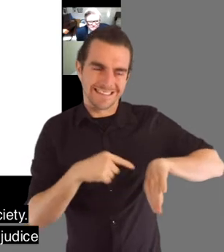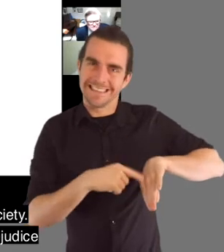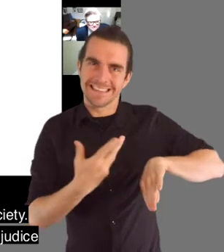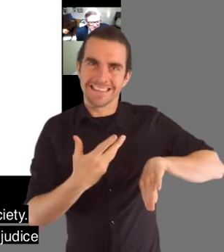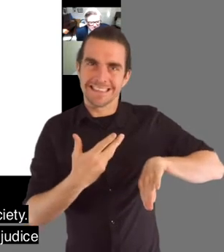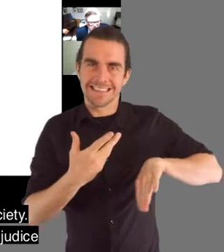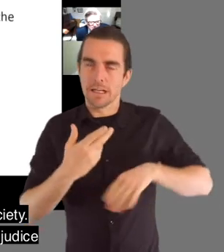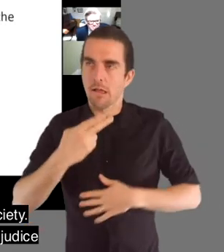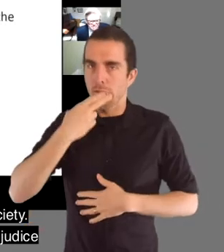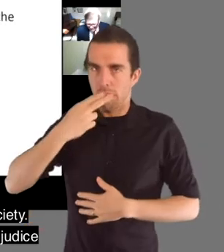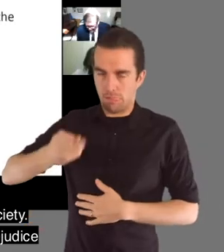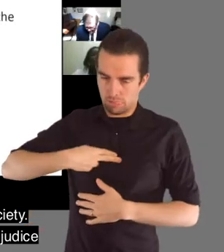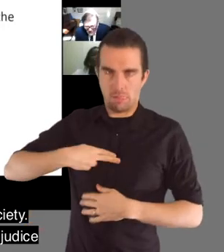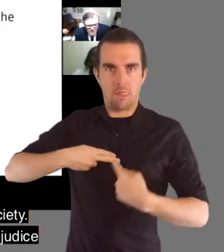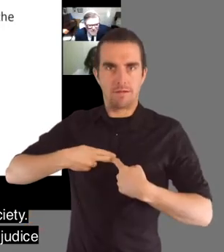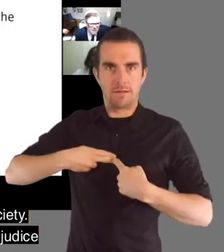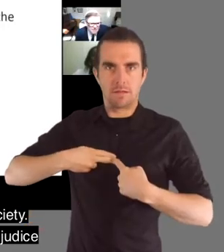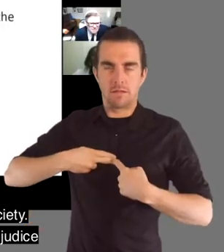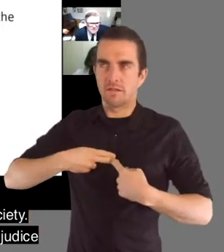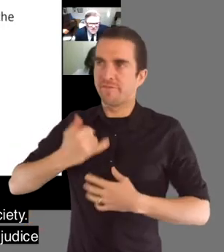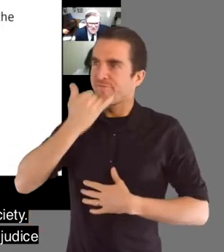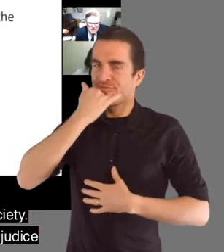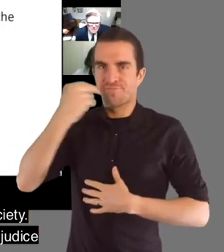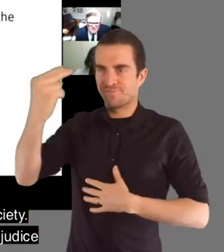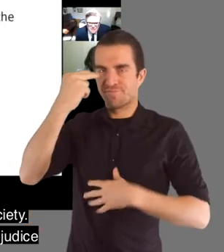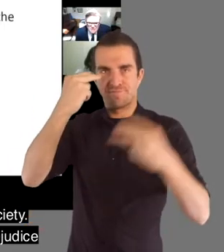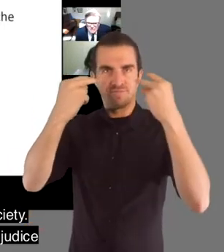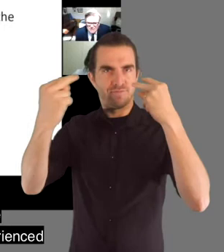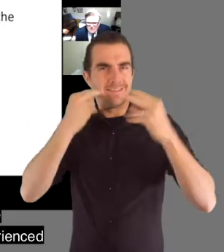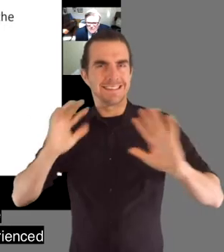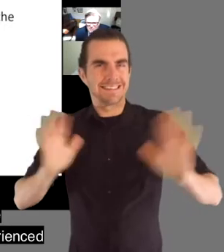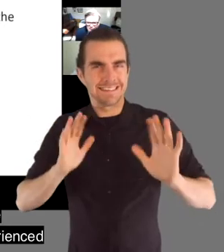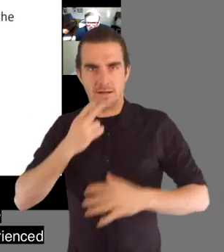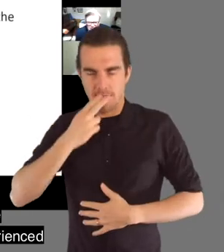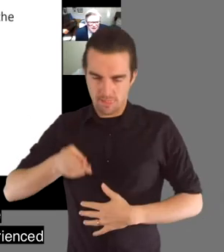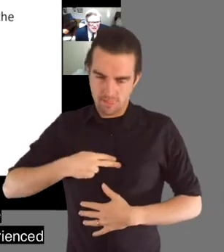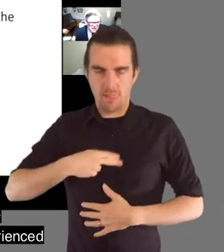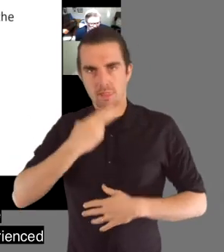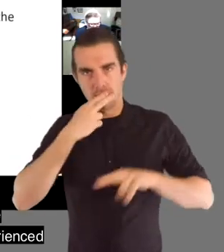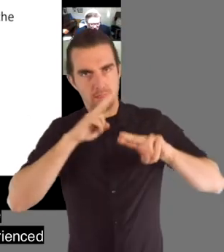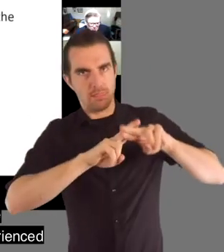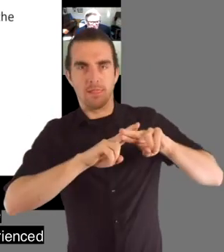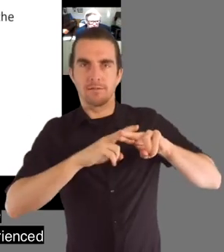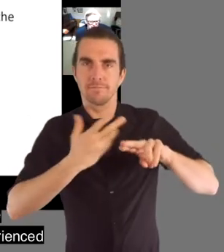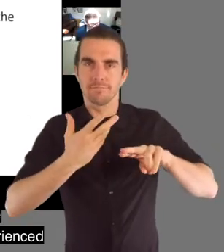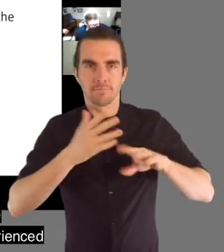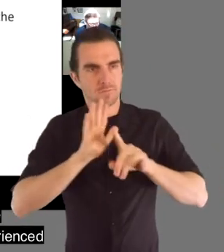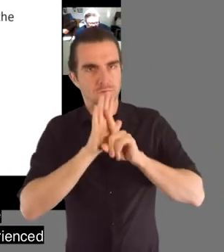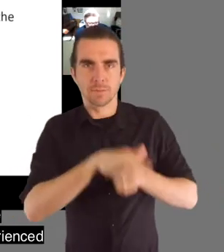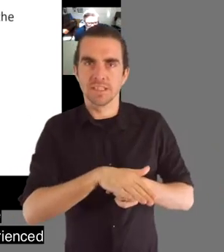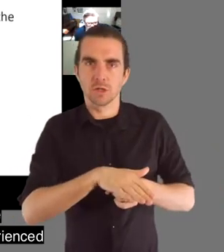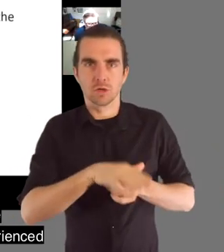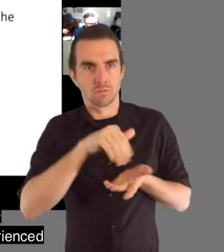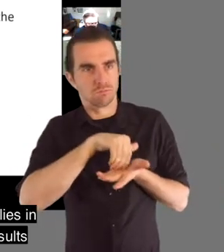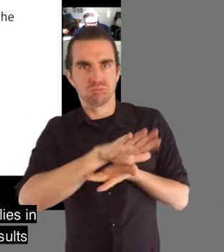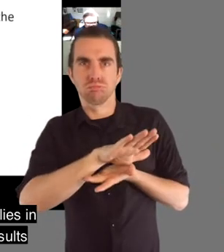in society. Across the world, stereotypes, prejudice, and stigma contribute to the discrimination and